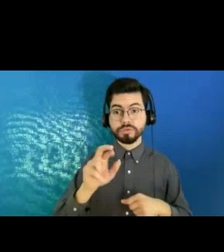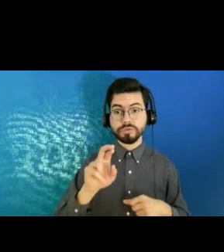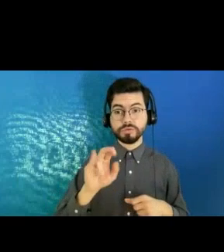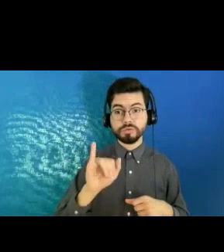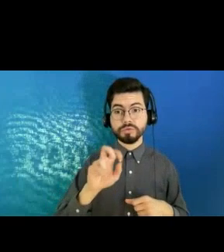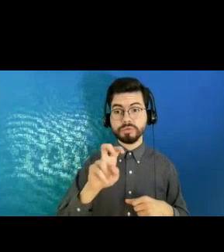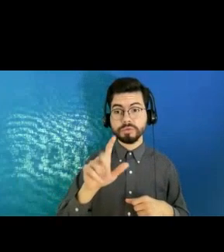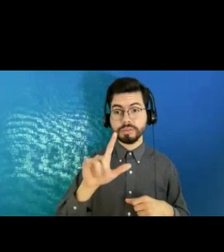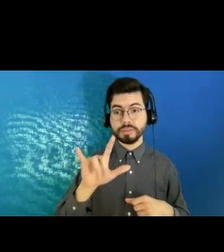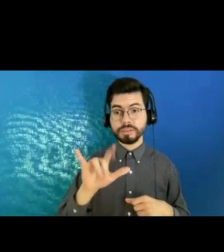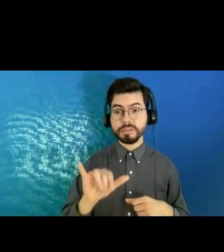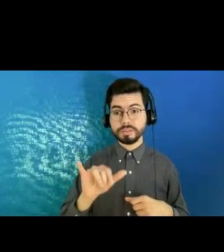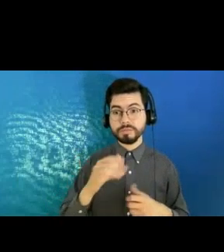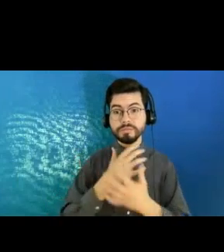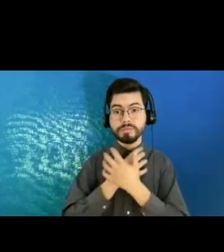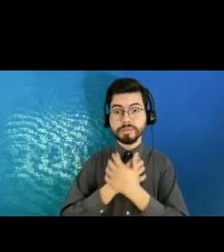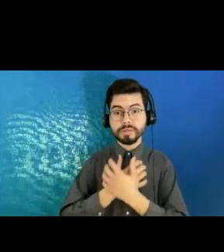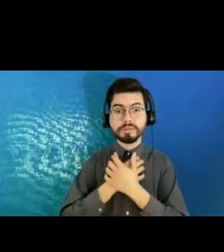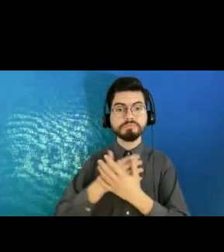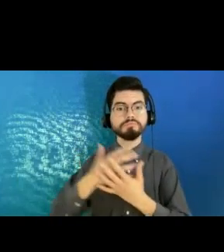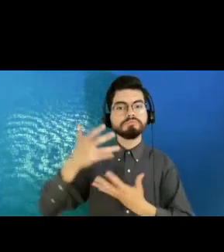hanging out with the Junction Butte pack.